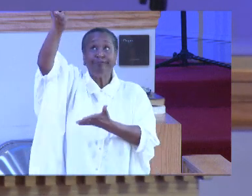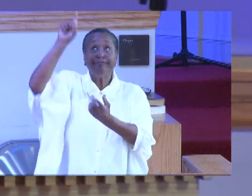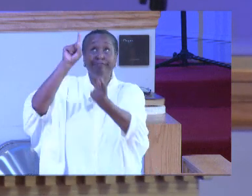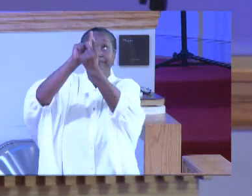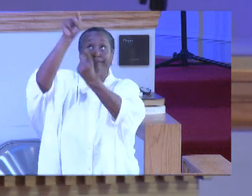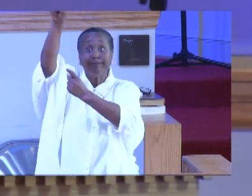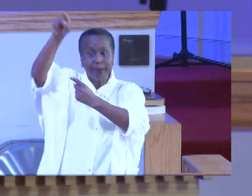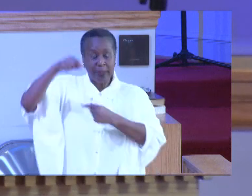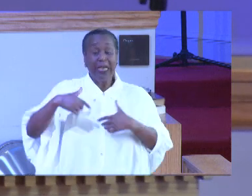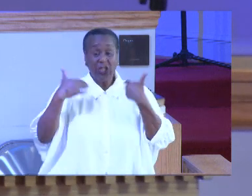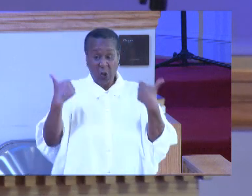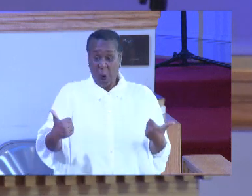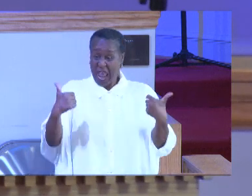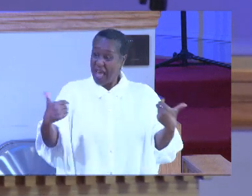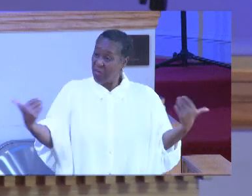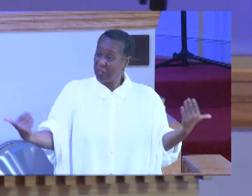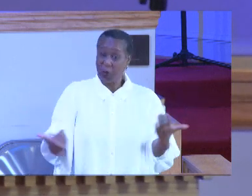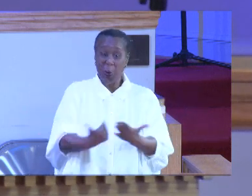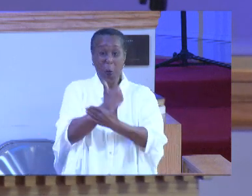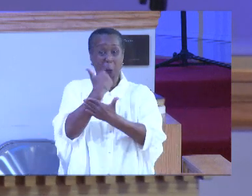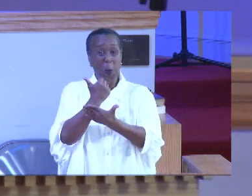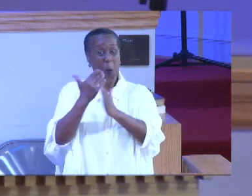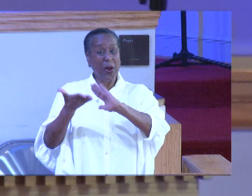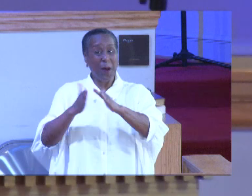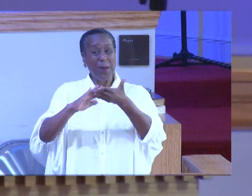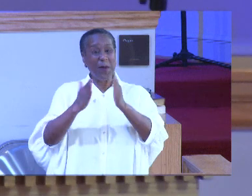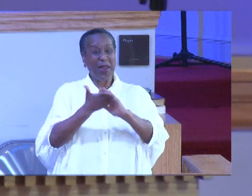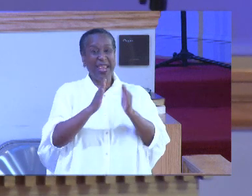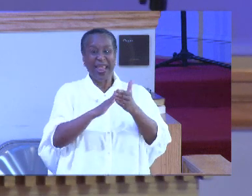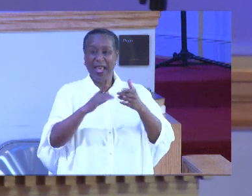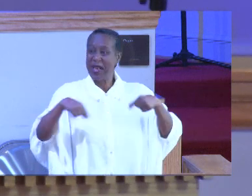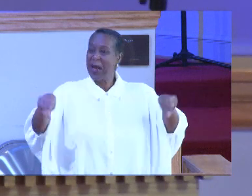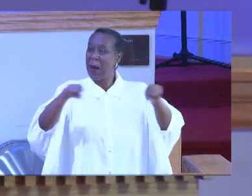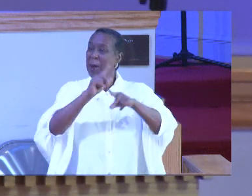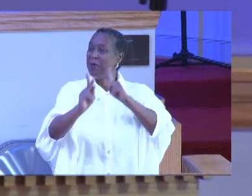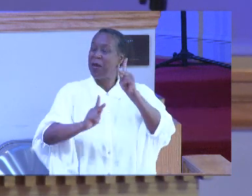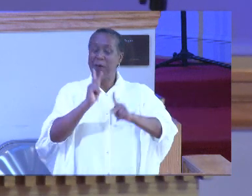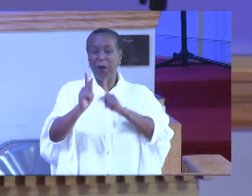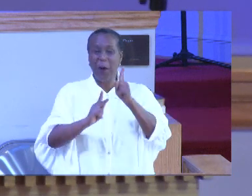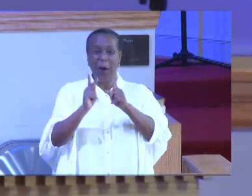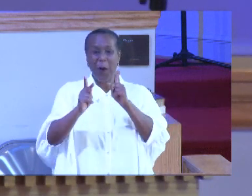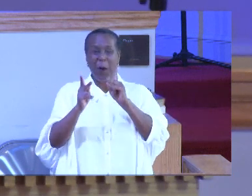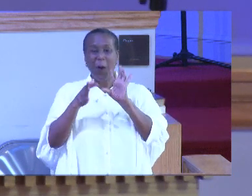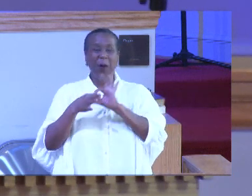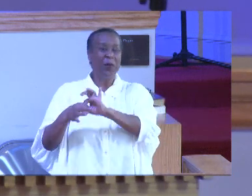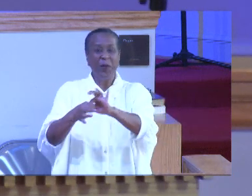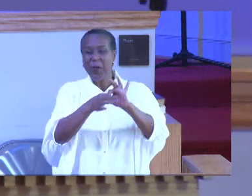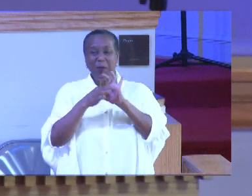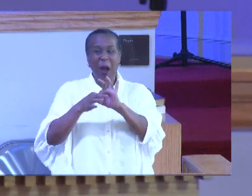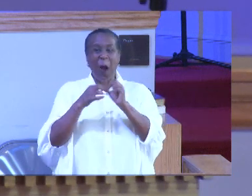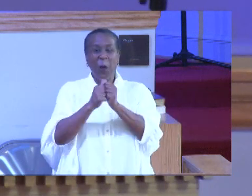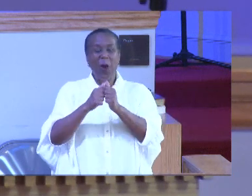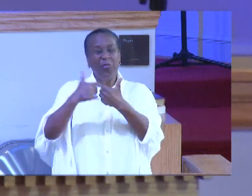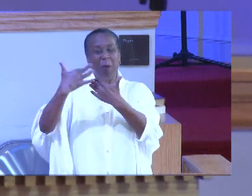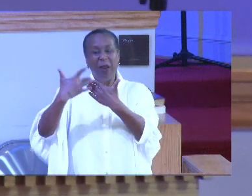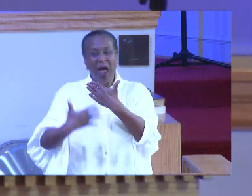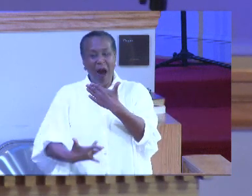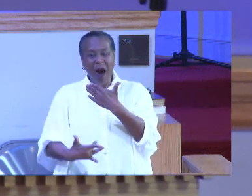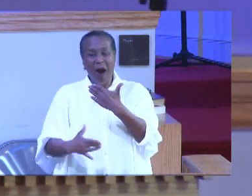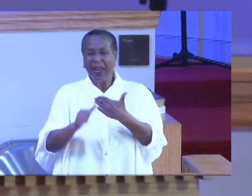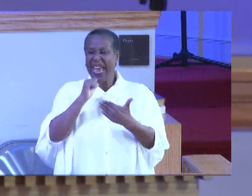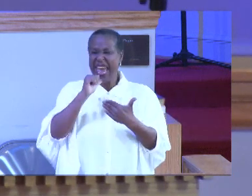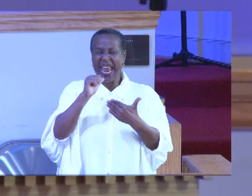that now there's a new community of folks who are bound by the blood and not